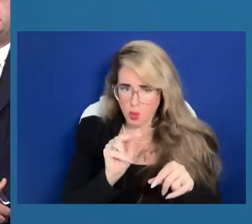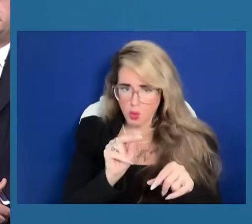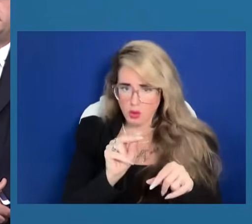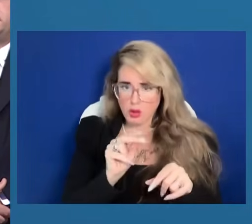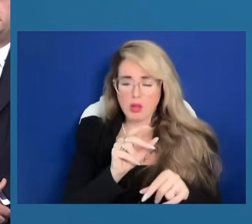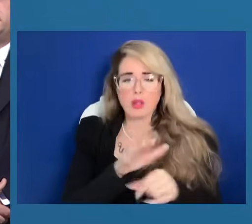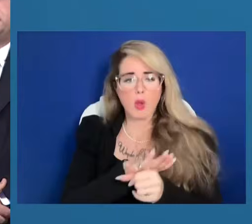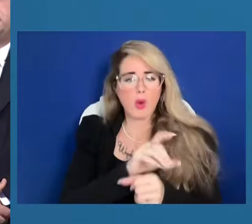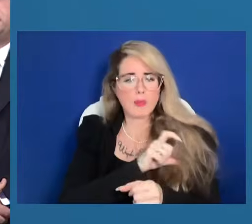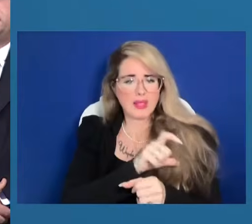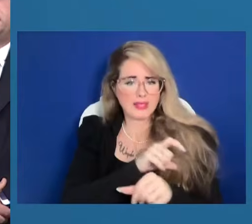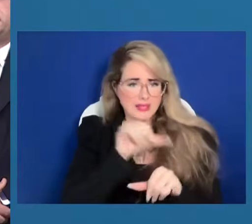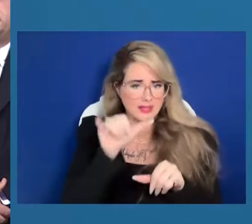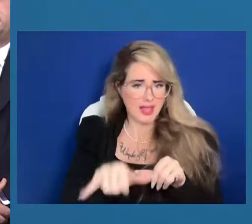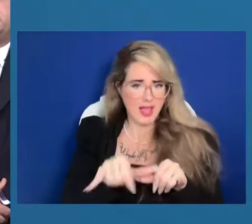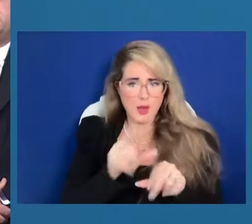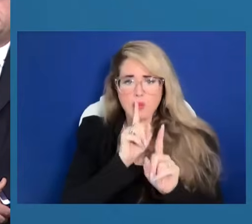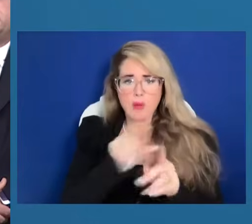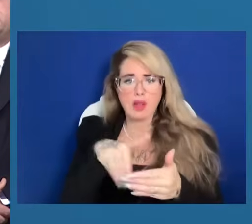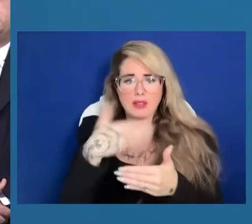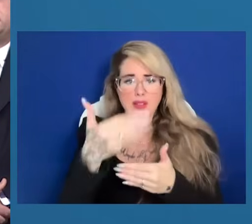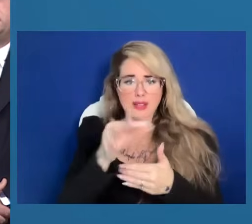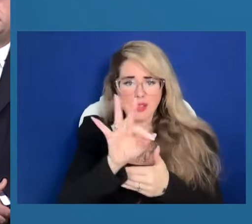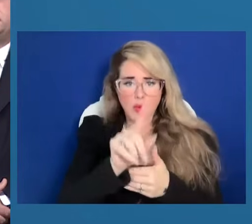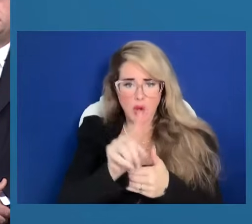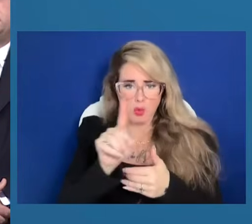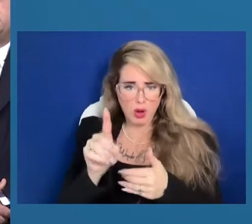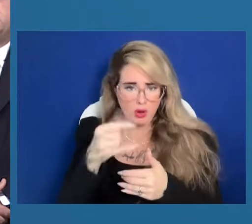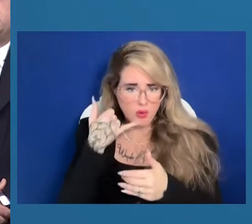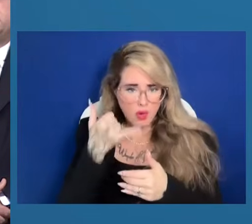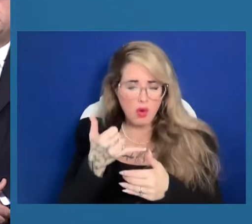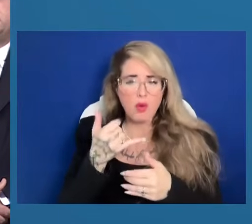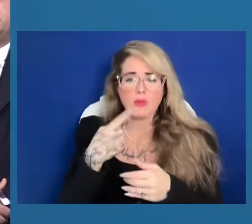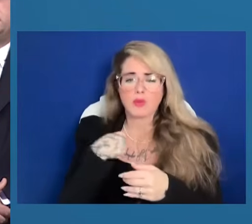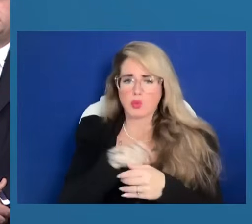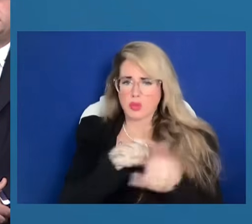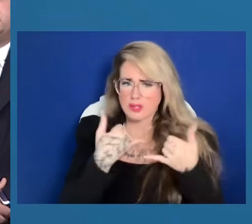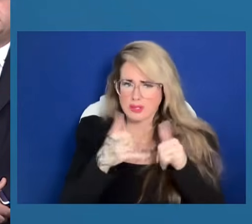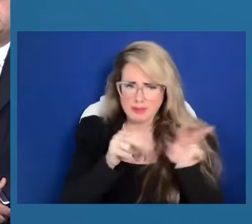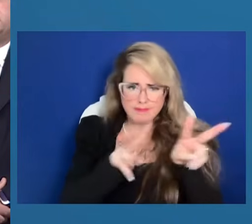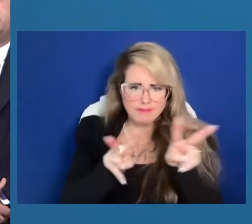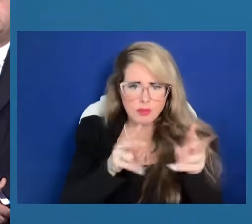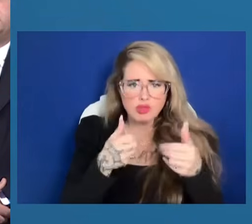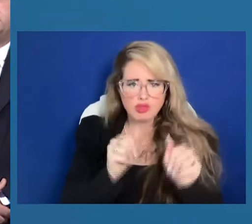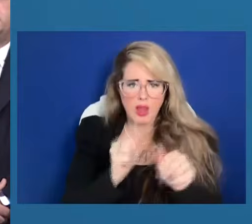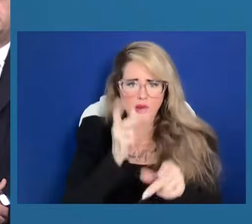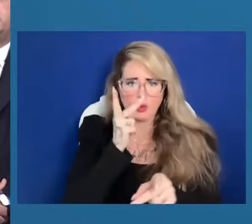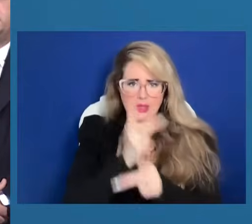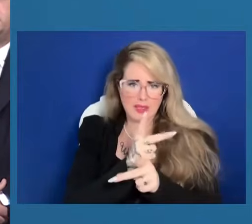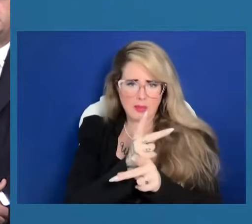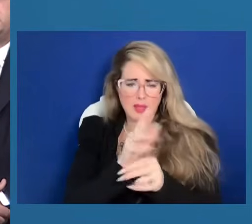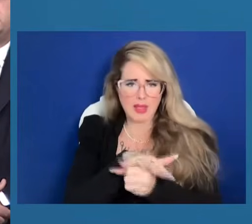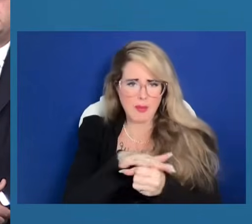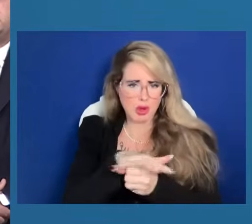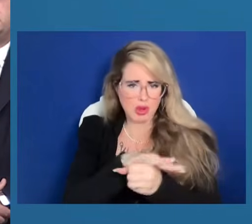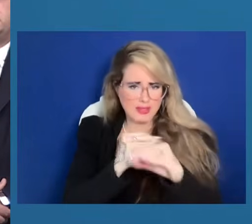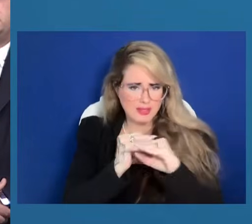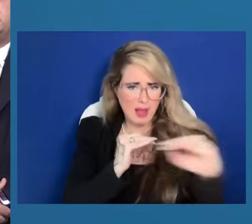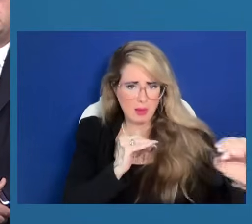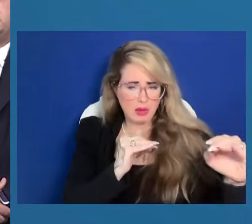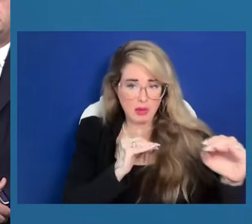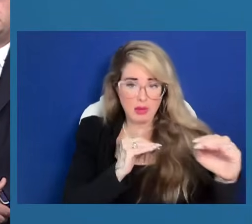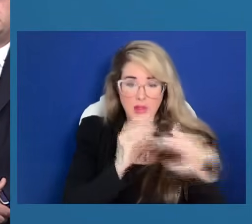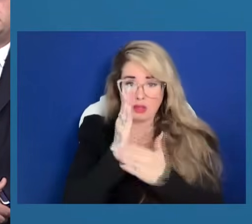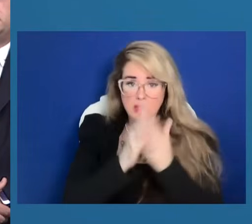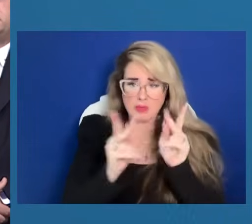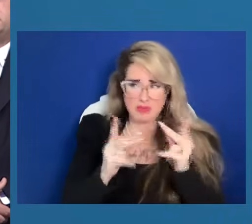who respond to the next 911 call, who work to keep neighborhoods stable, and who have to rebuild trust that may have been damaged